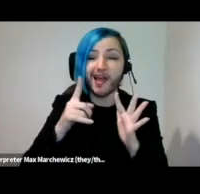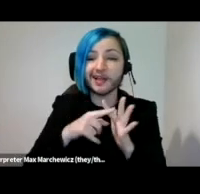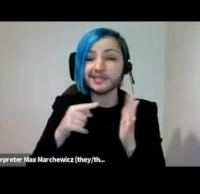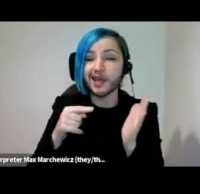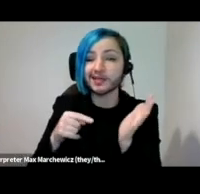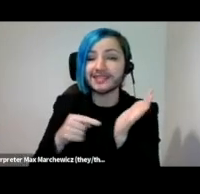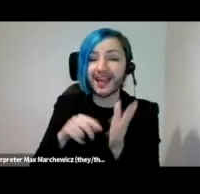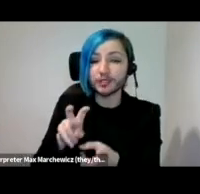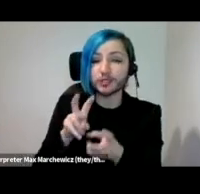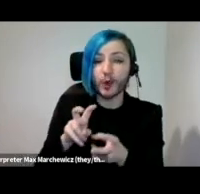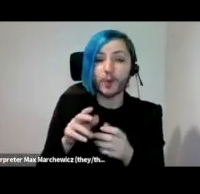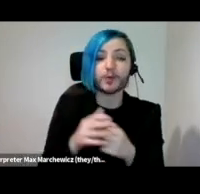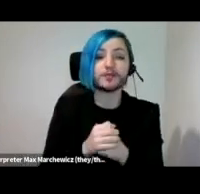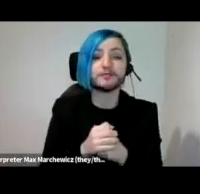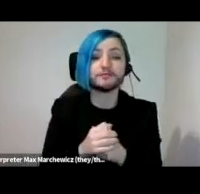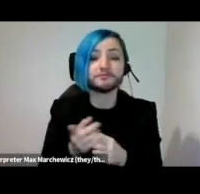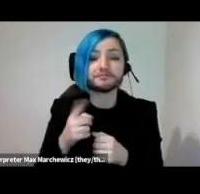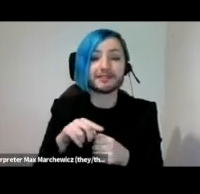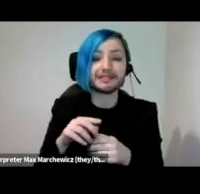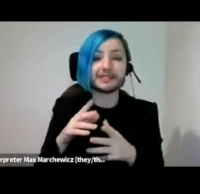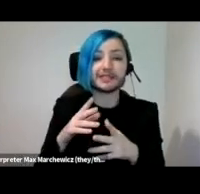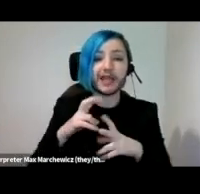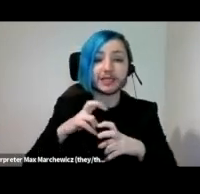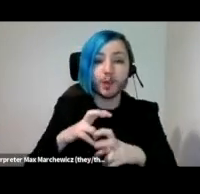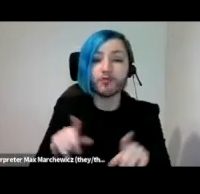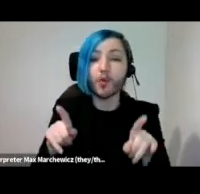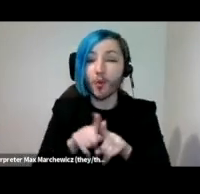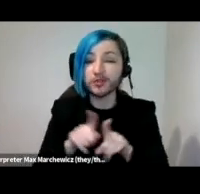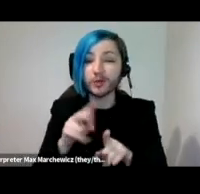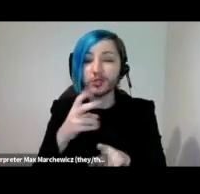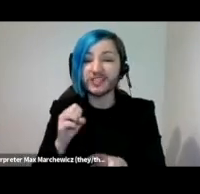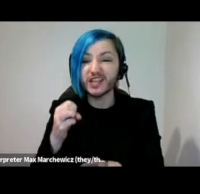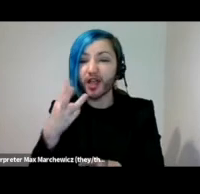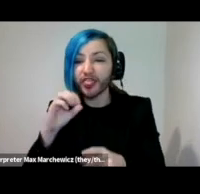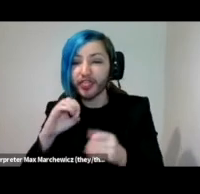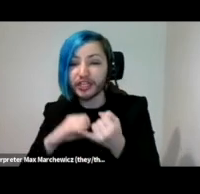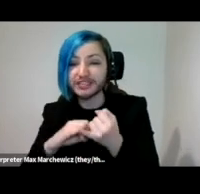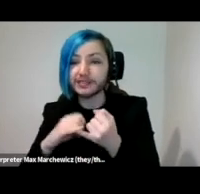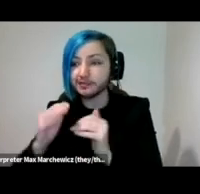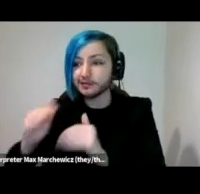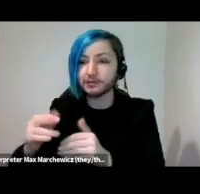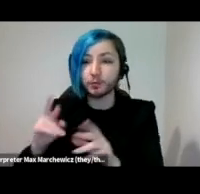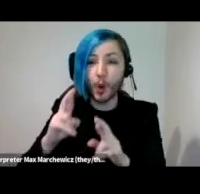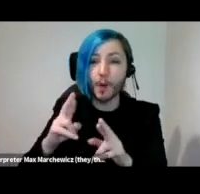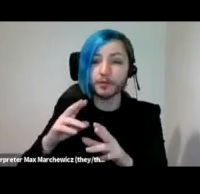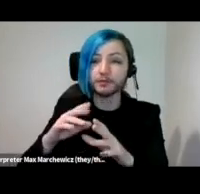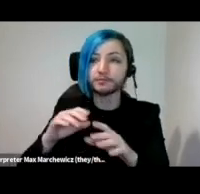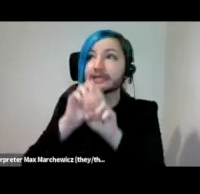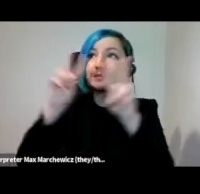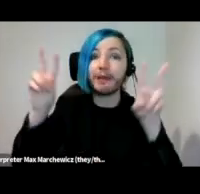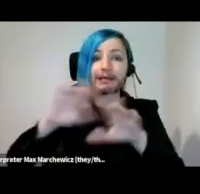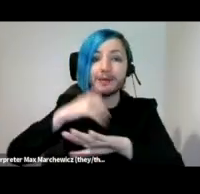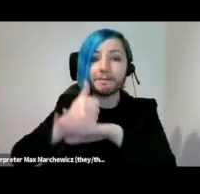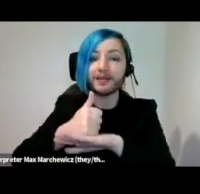Explorer, and in the 2030s, even a space-based gravitational wave detector, LISA, to